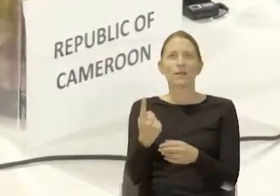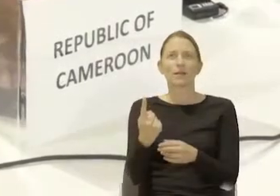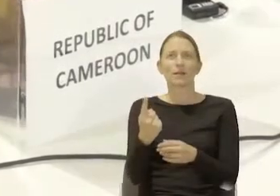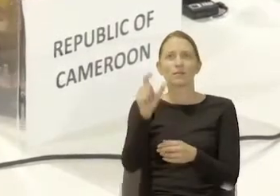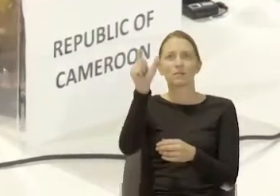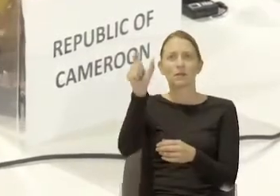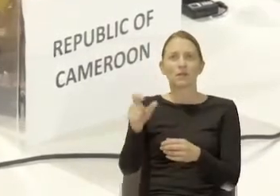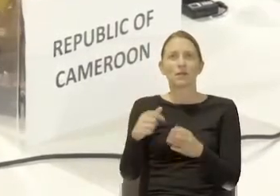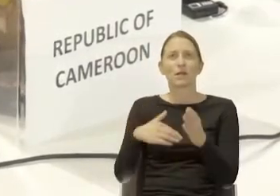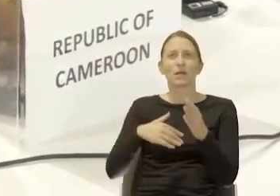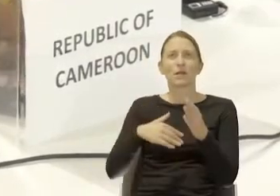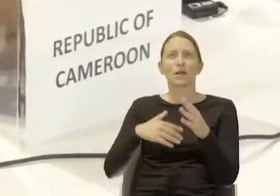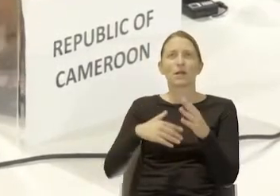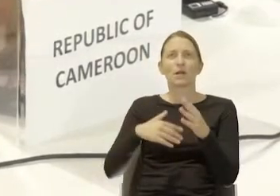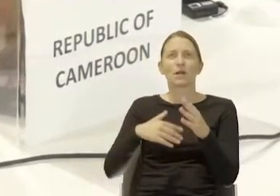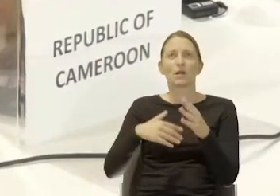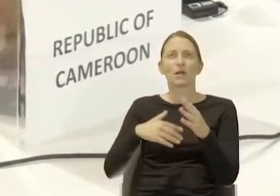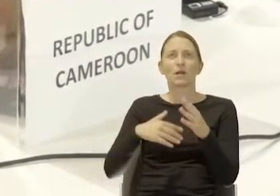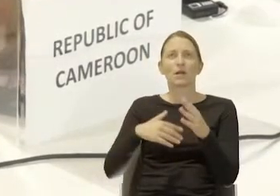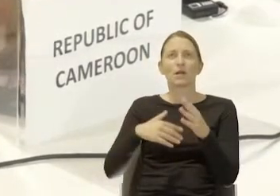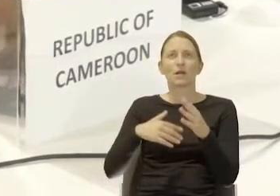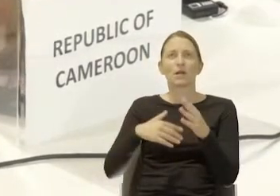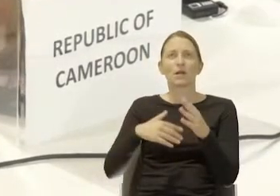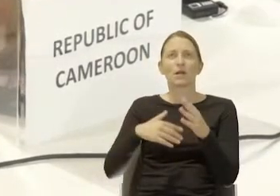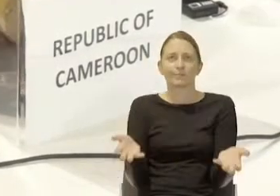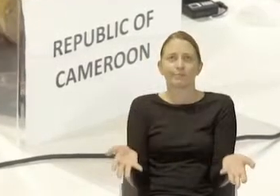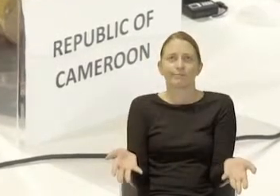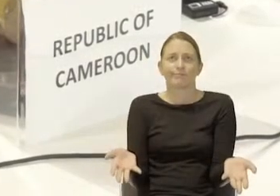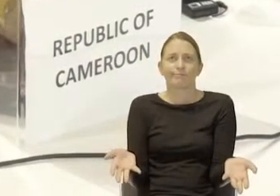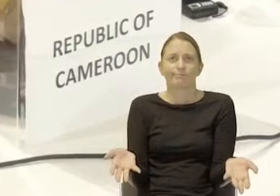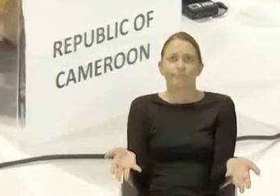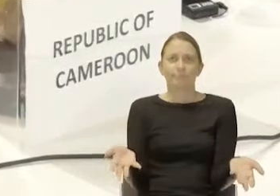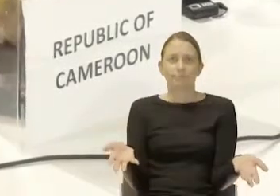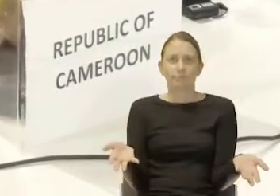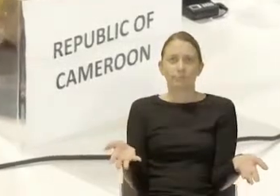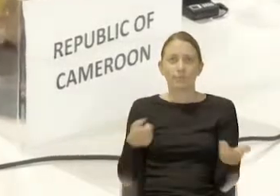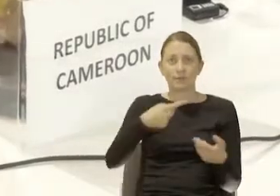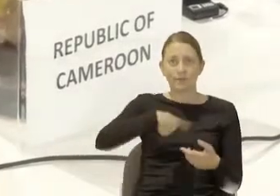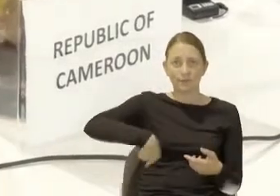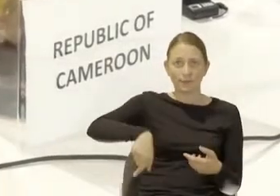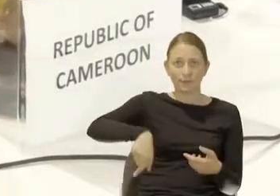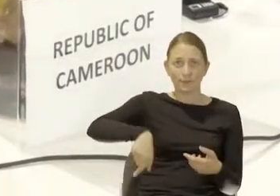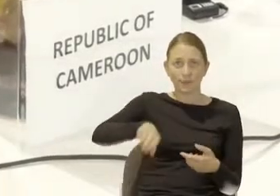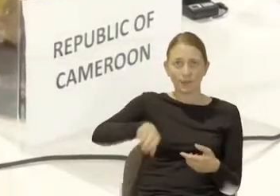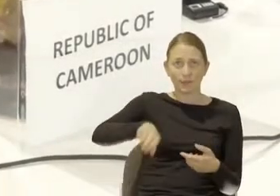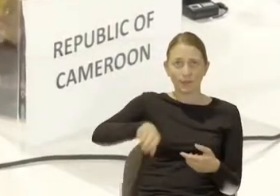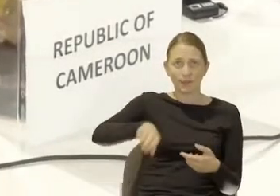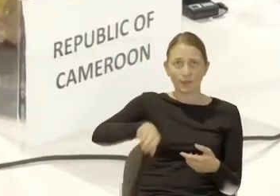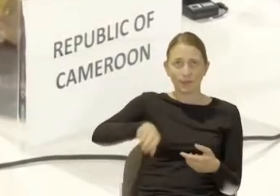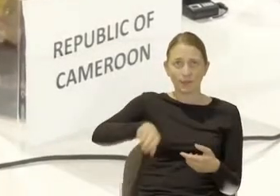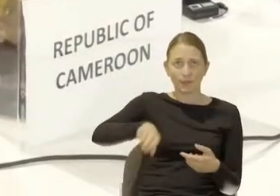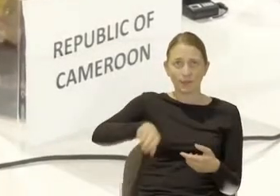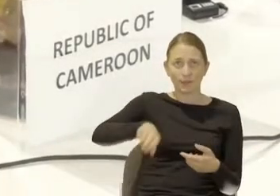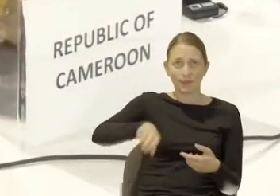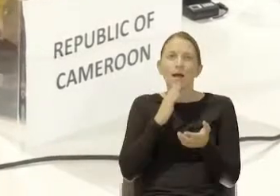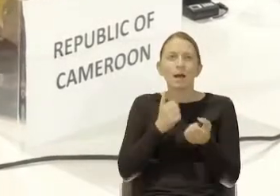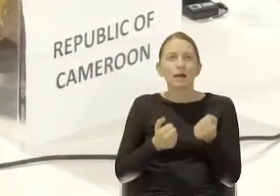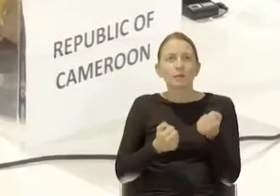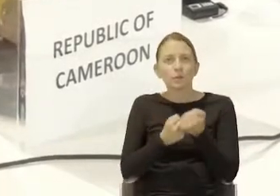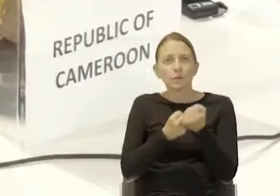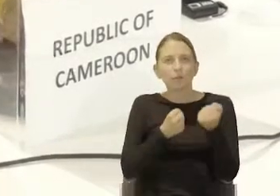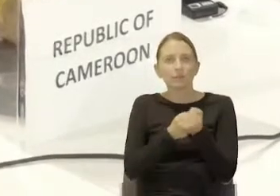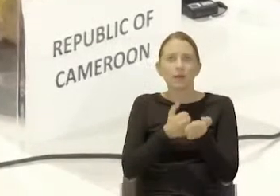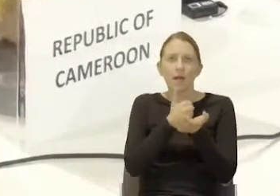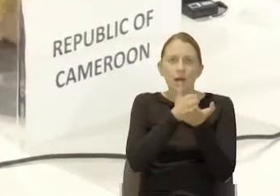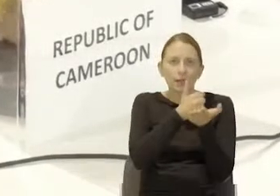and we organize roundtables so that we all sit at the same table and discuss how to provide long-term funding